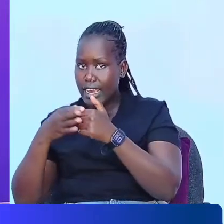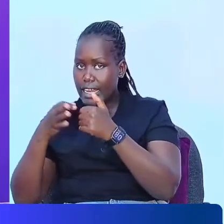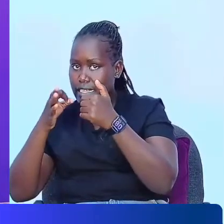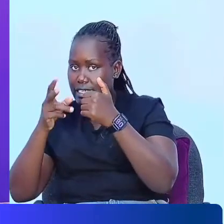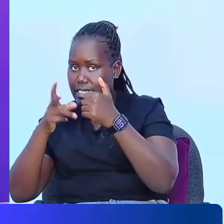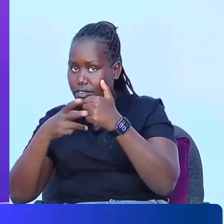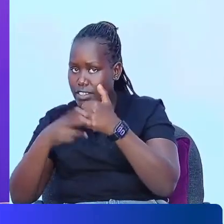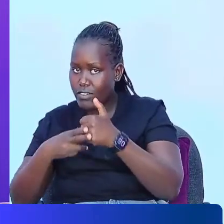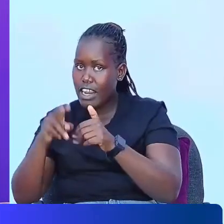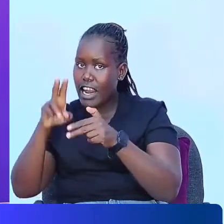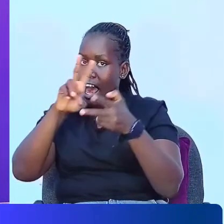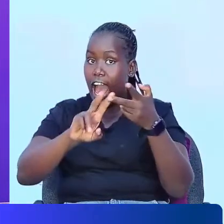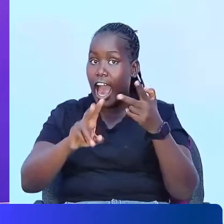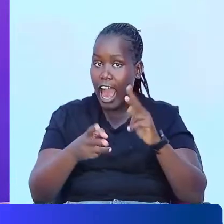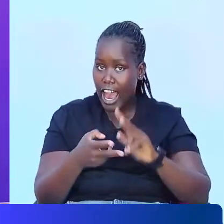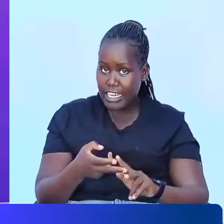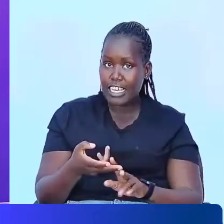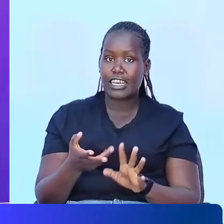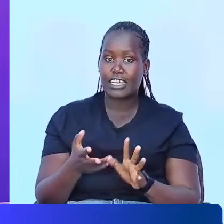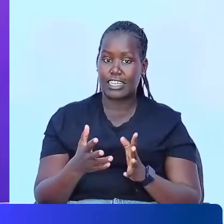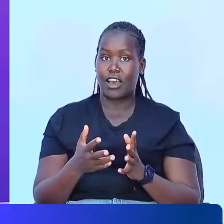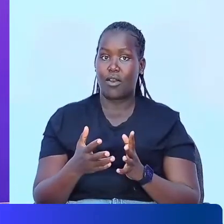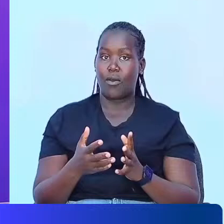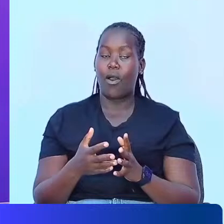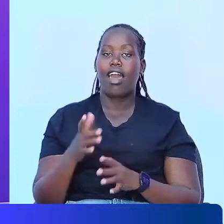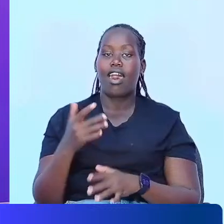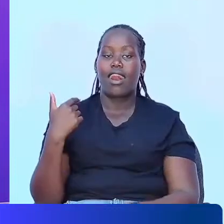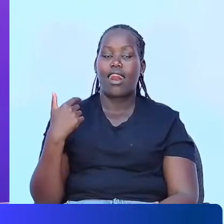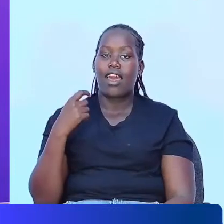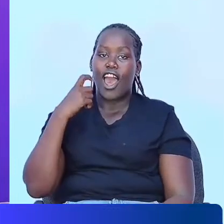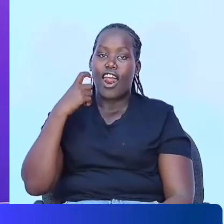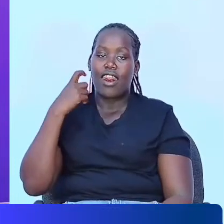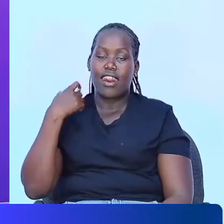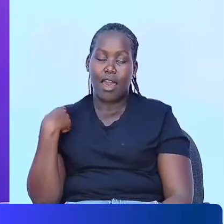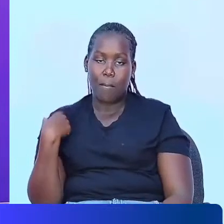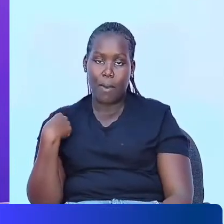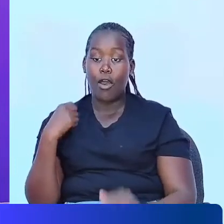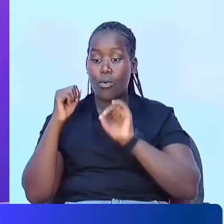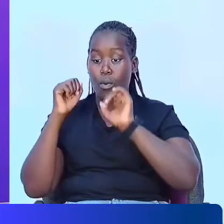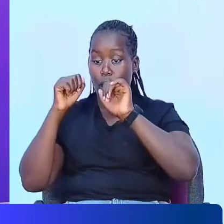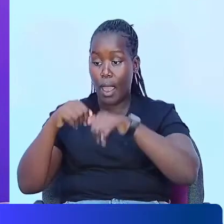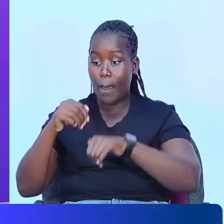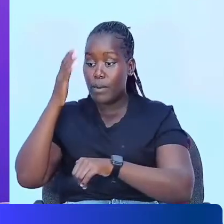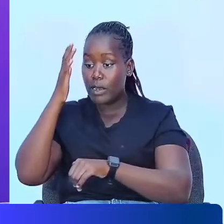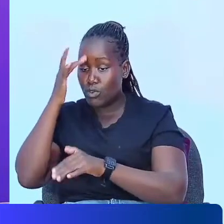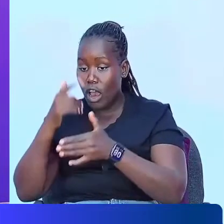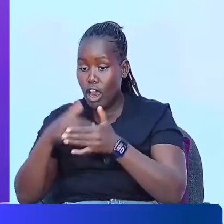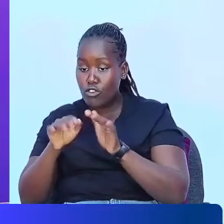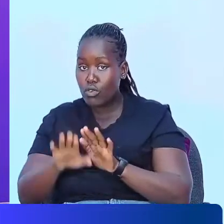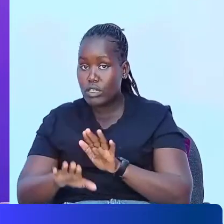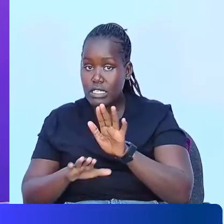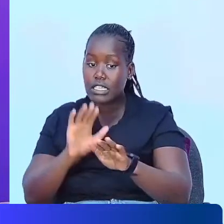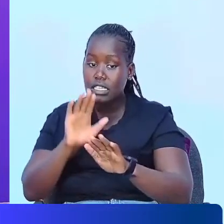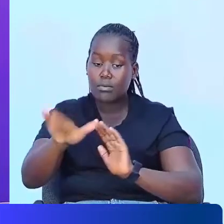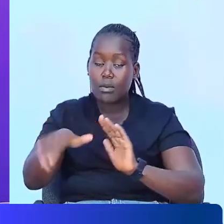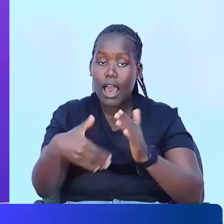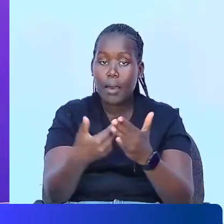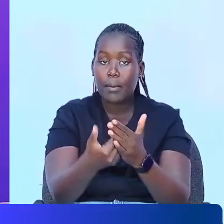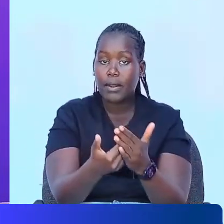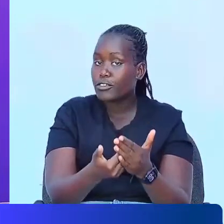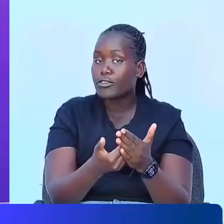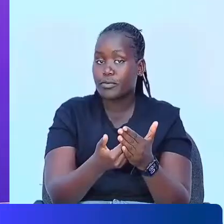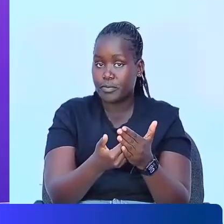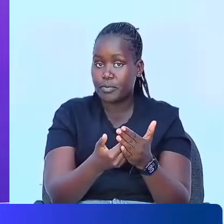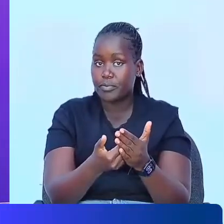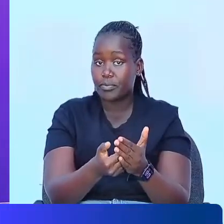*977 hash is actually our one-stop shop. You are able to know at what stage is my application. So